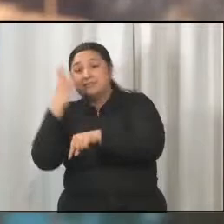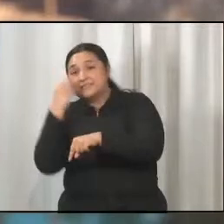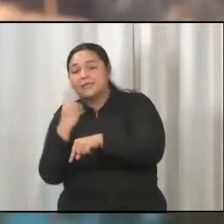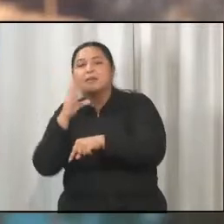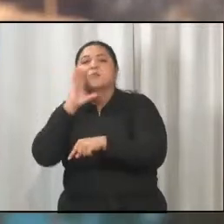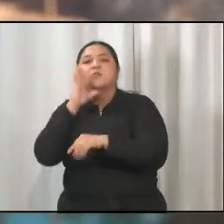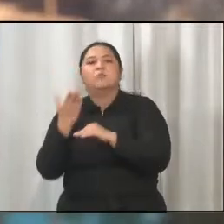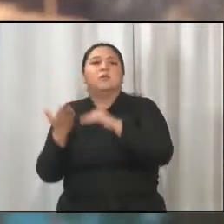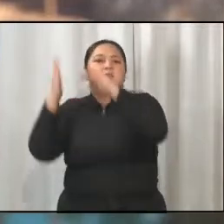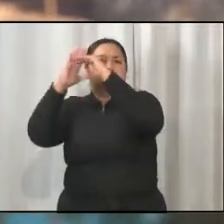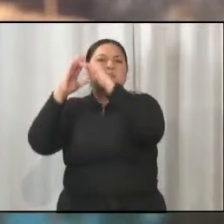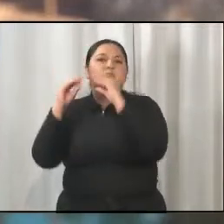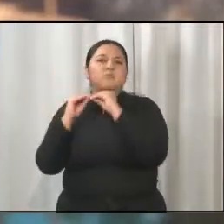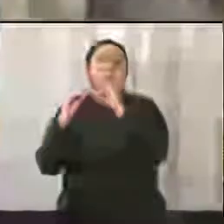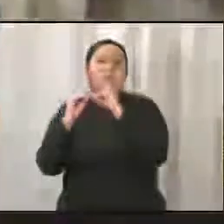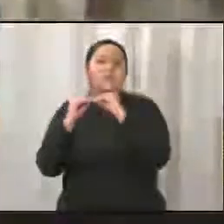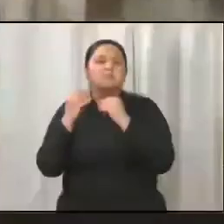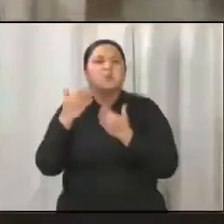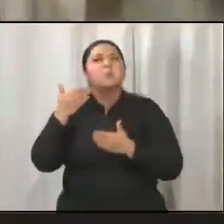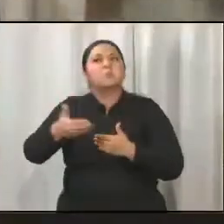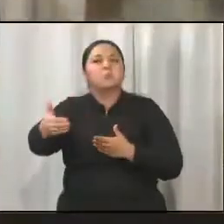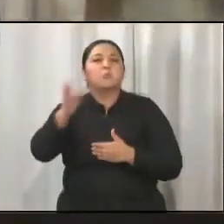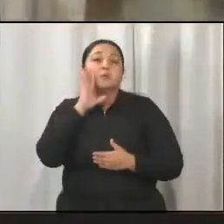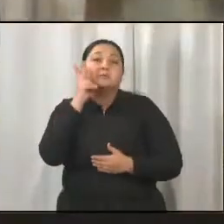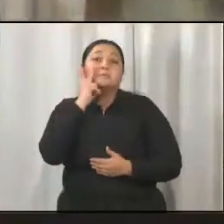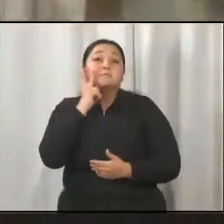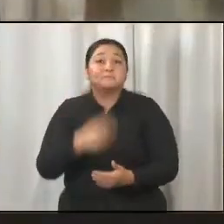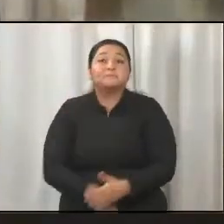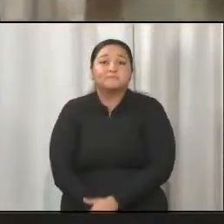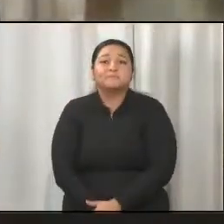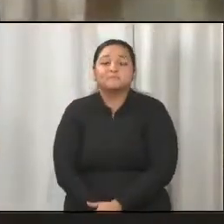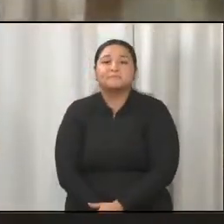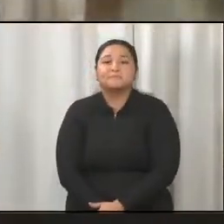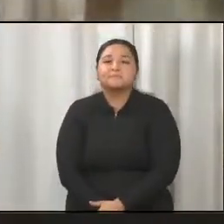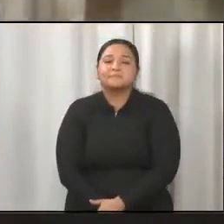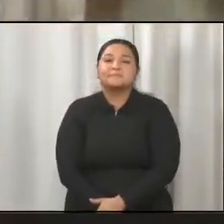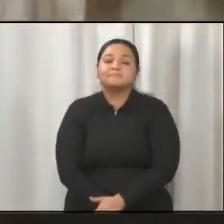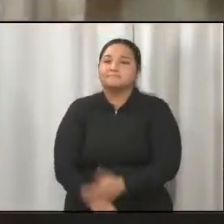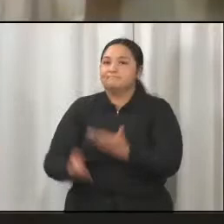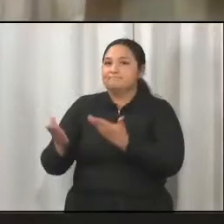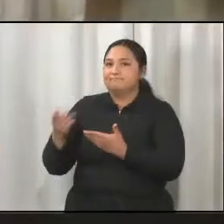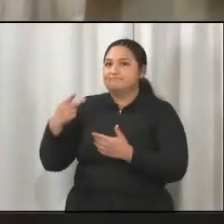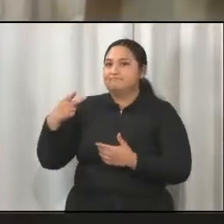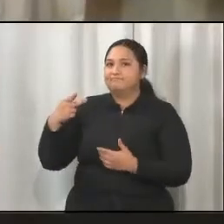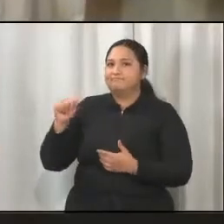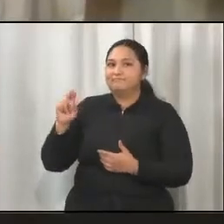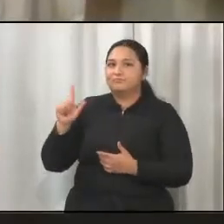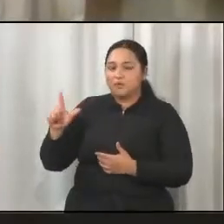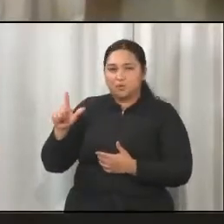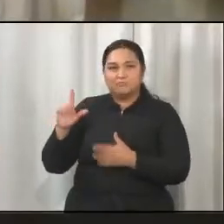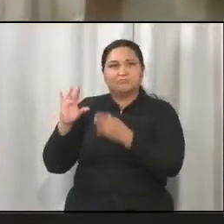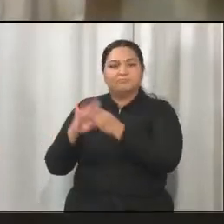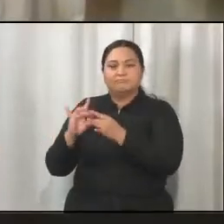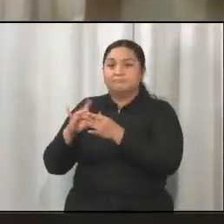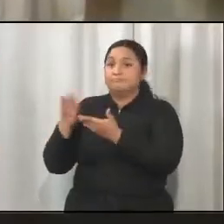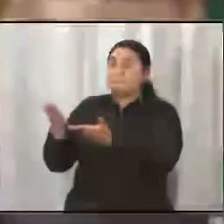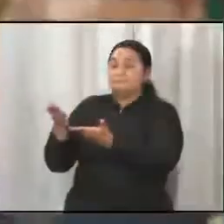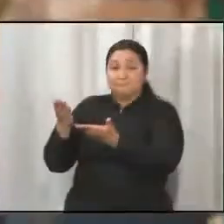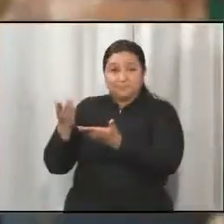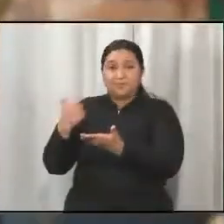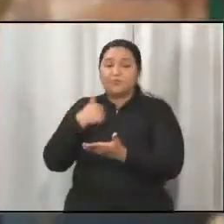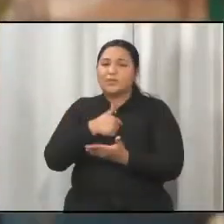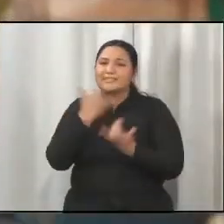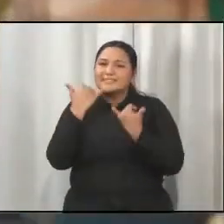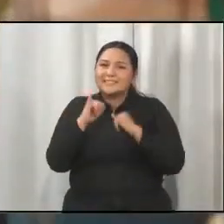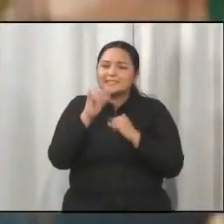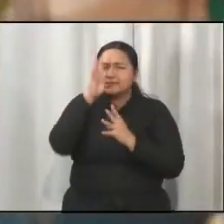new people coming in on a daily basis. So you know, you heard from Paul. We are looking at new and creative